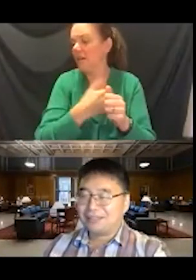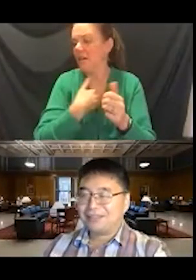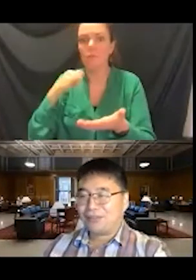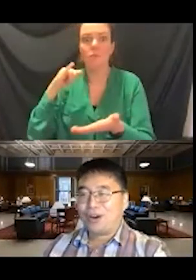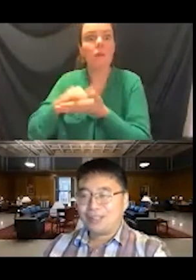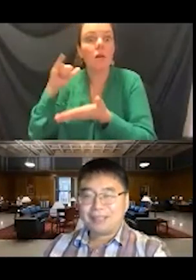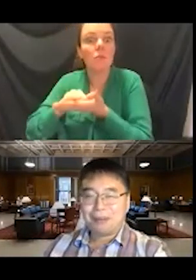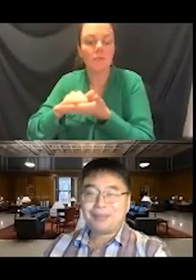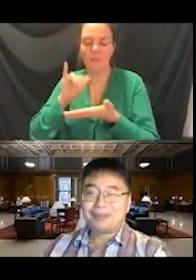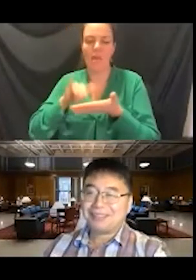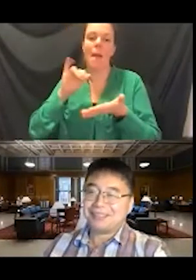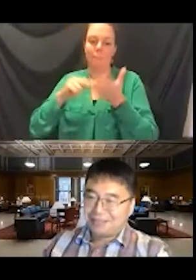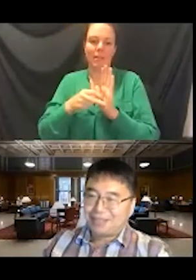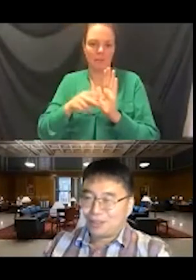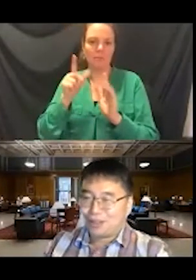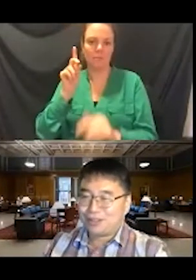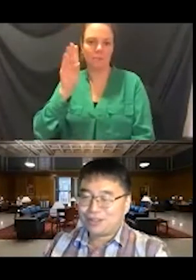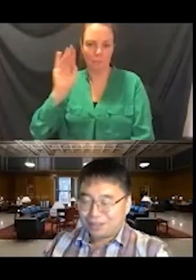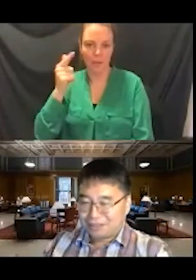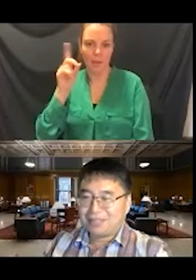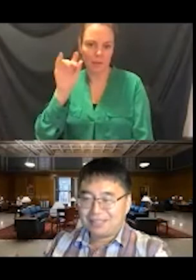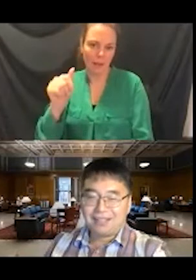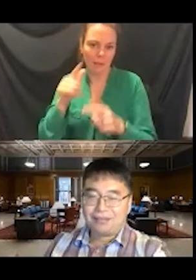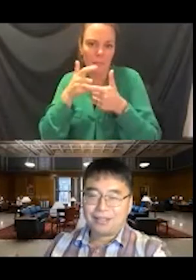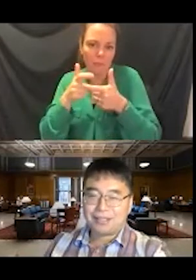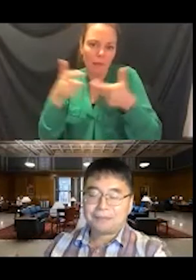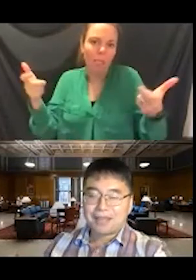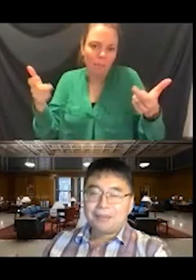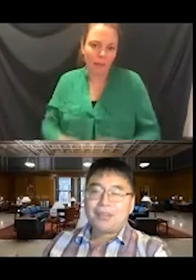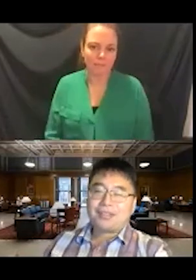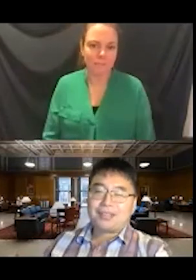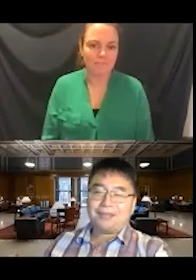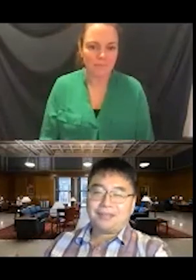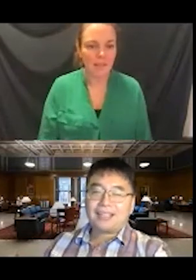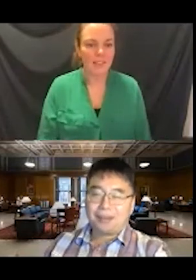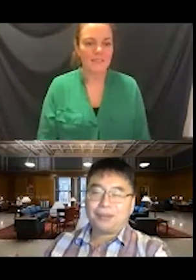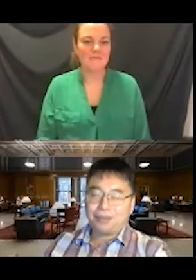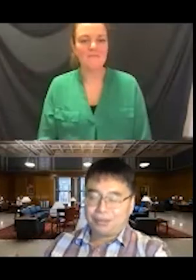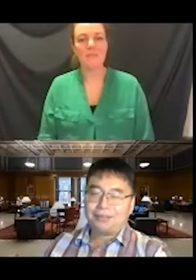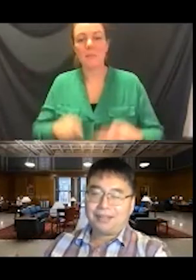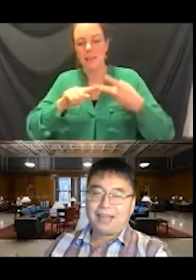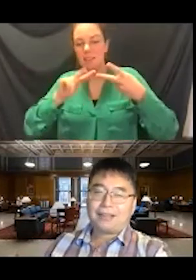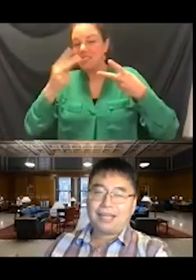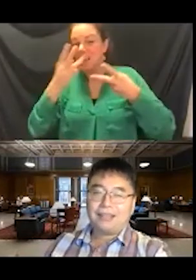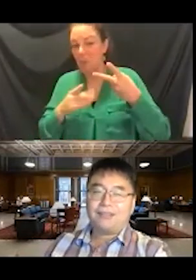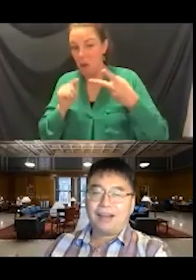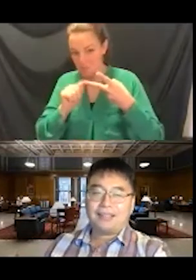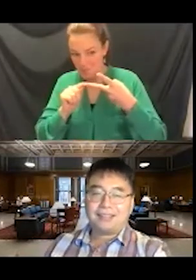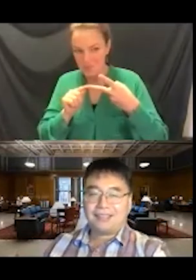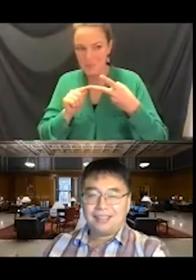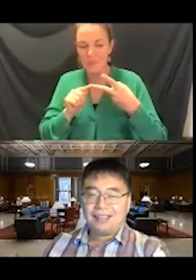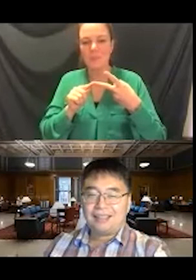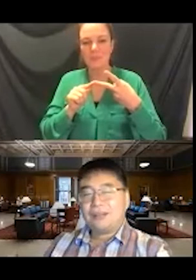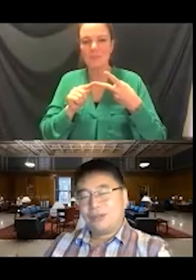then for all intents and purposes, that's it's big data for us. But there's a second component to it, right? That kind of